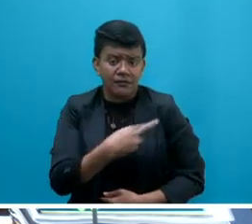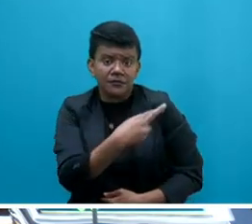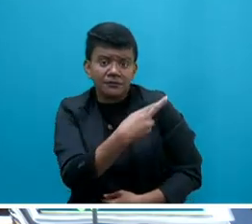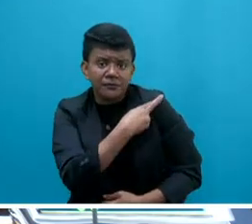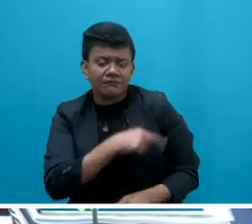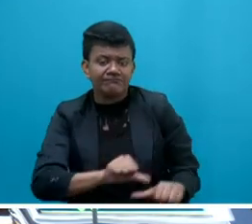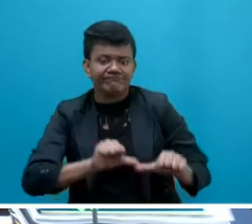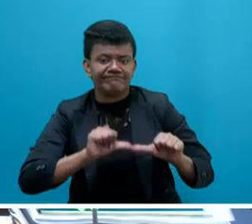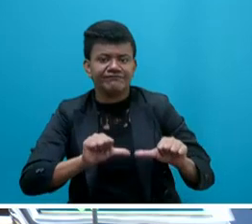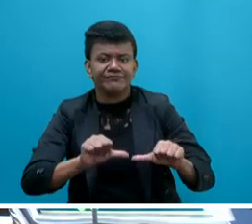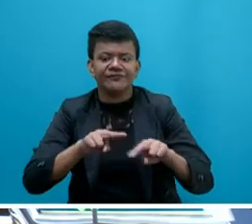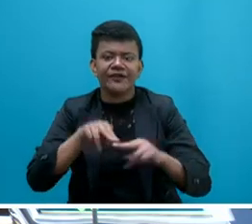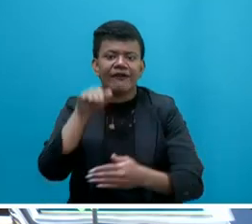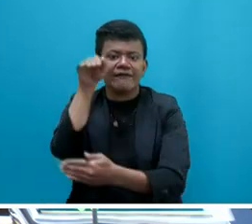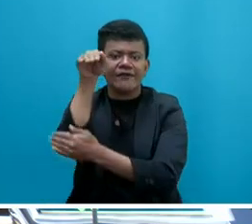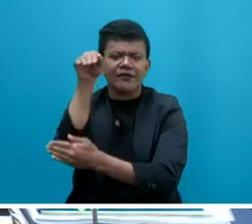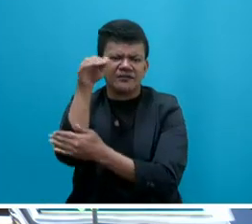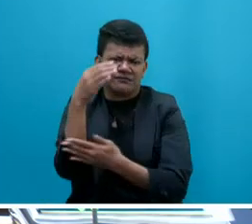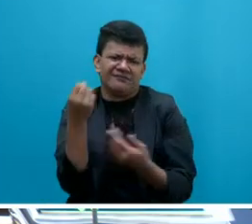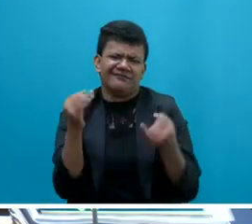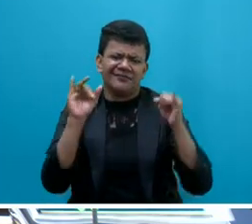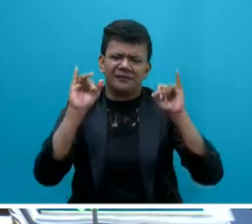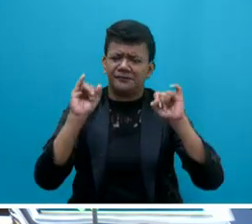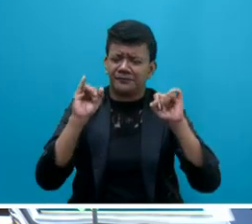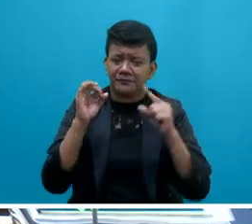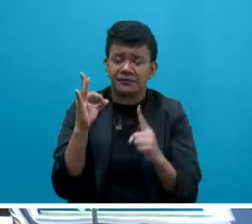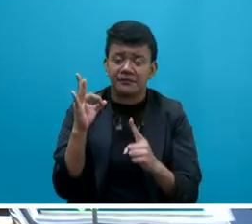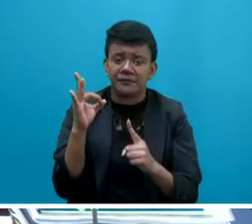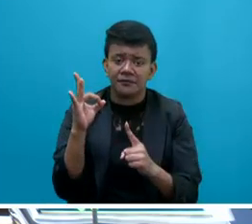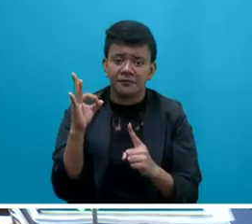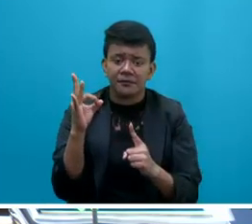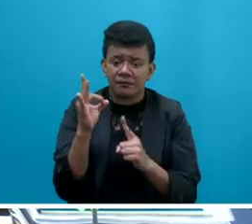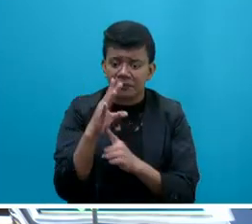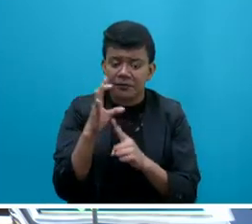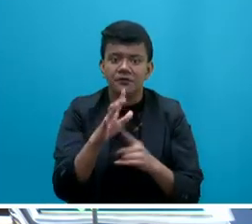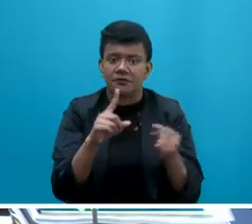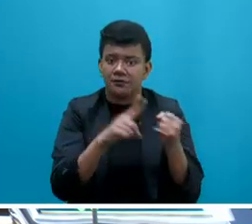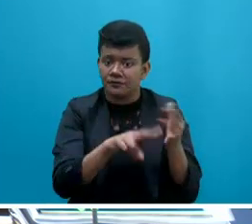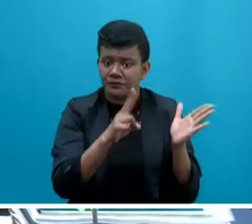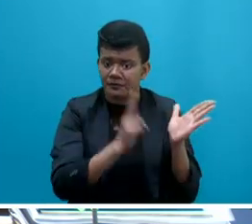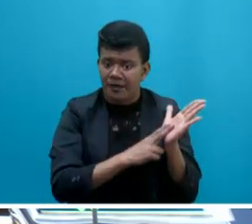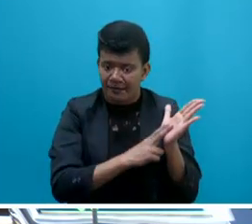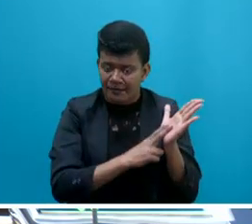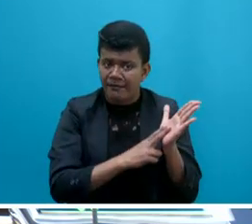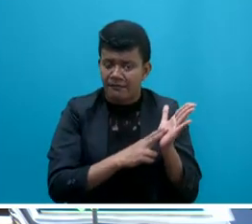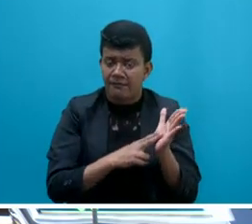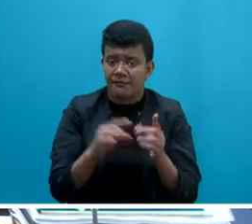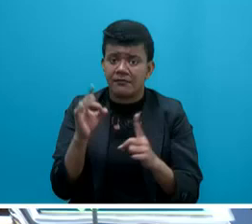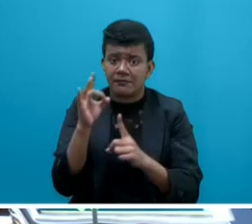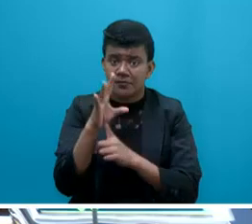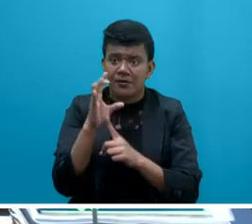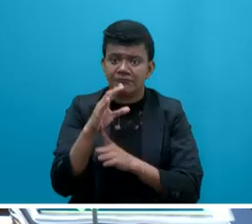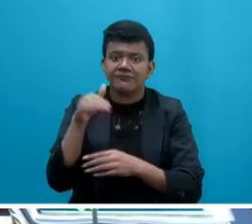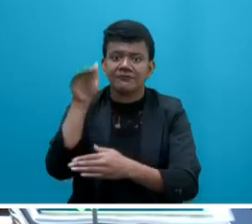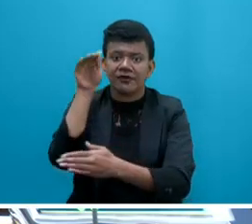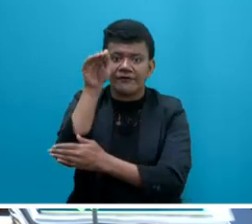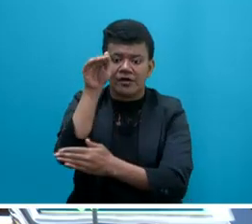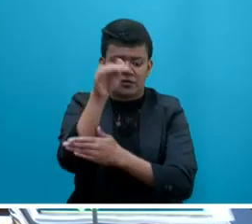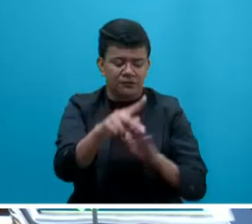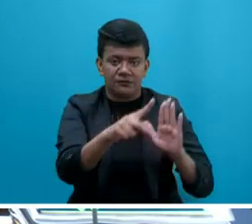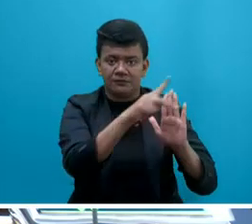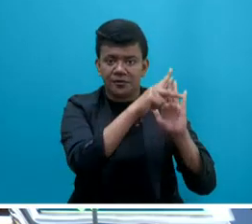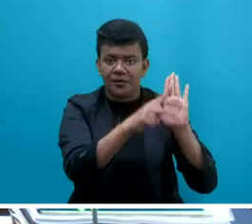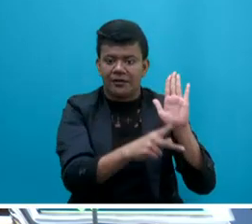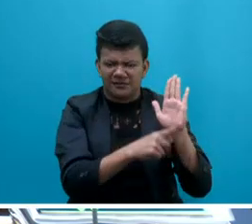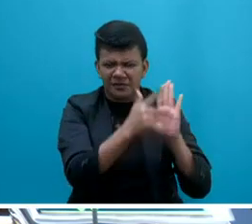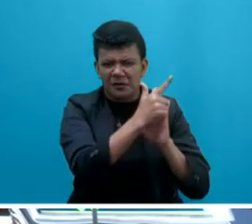stress how important UN peacekeeping is for our foreign policy priorities. Mr. Speaker, sir, in addition to